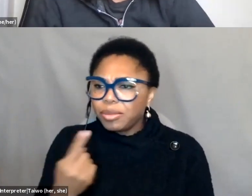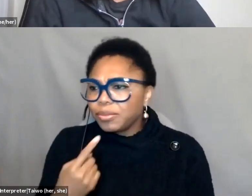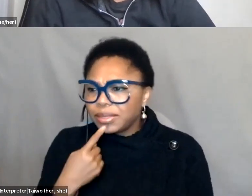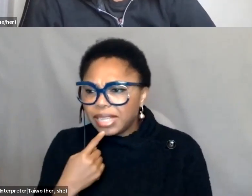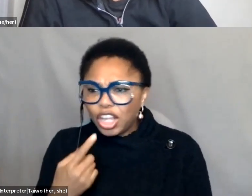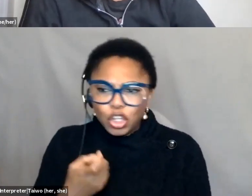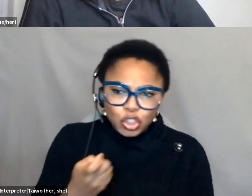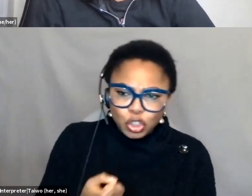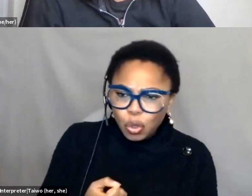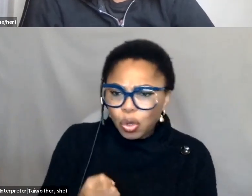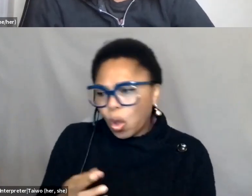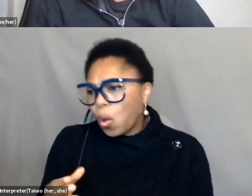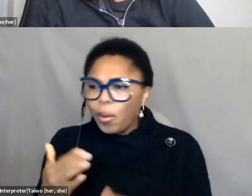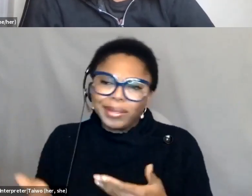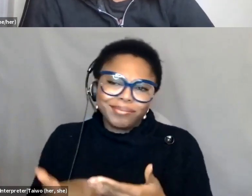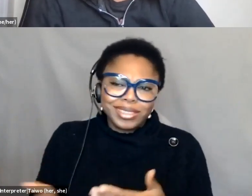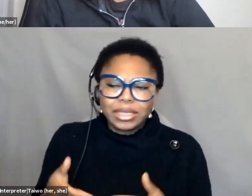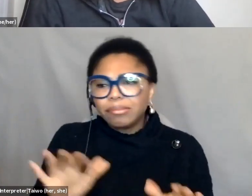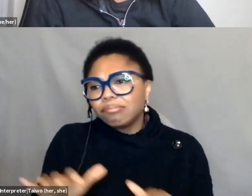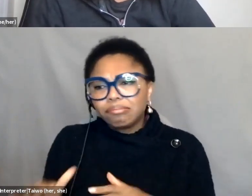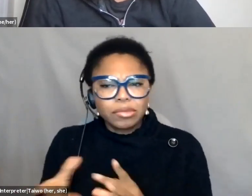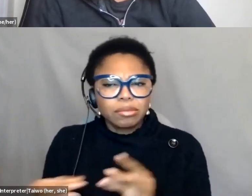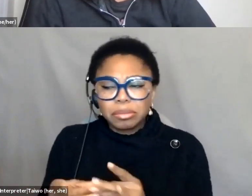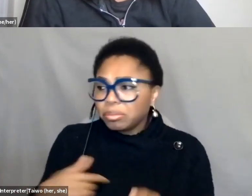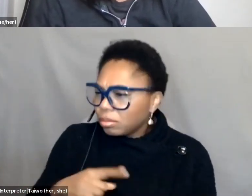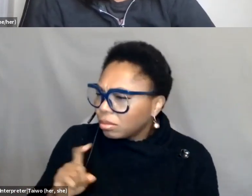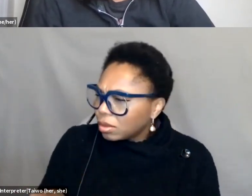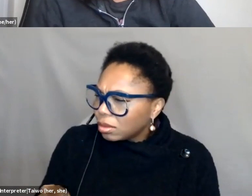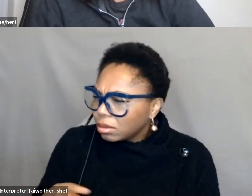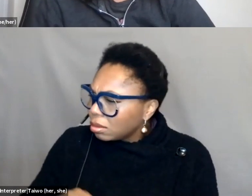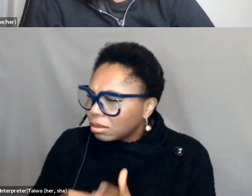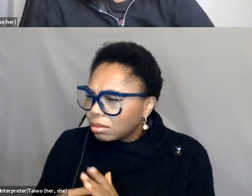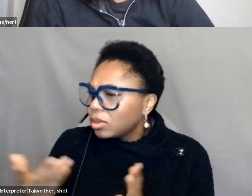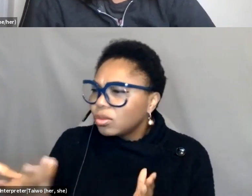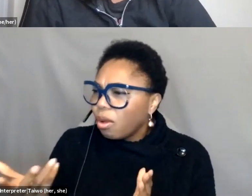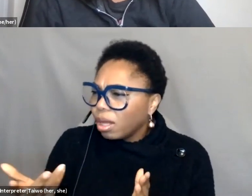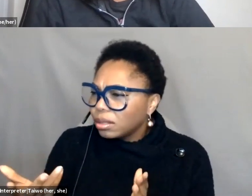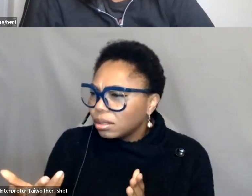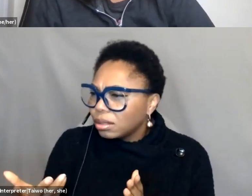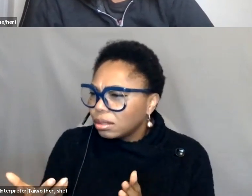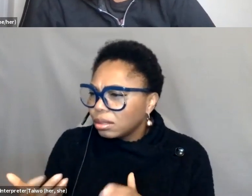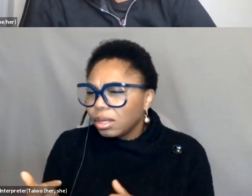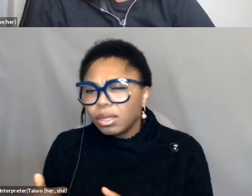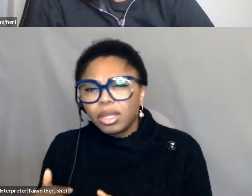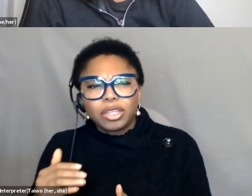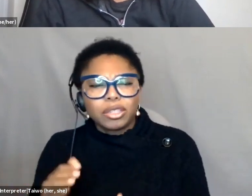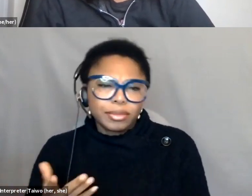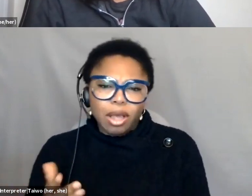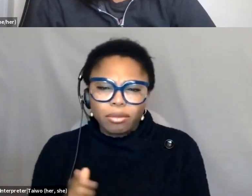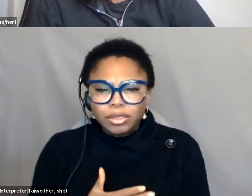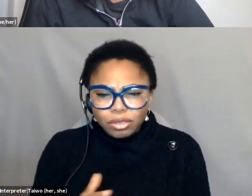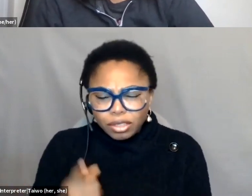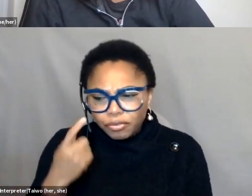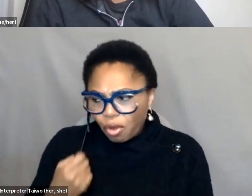joke or just easy conversation, I will ask, "What do you mean?" When they sing songs from childhood,